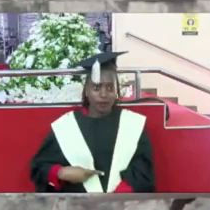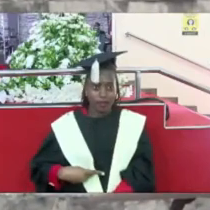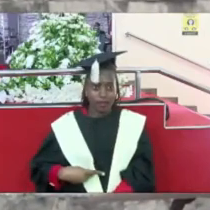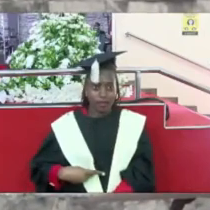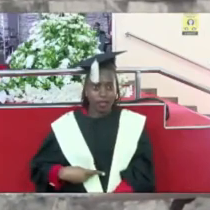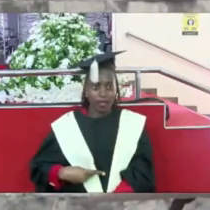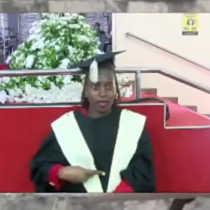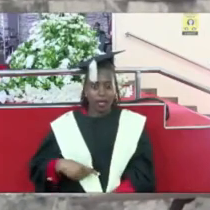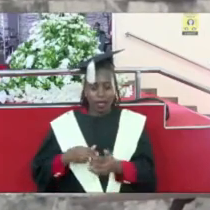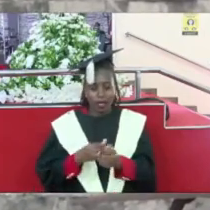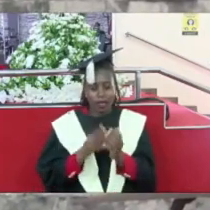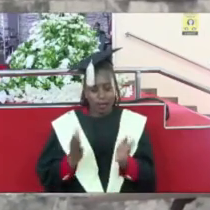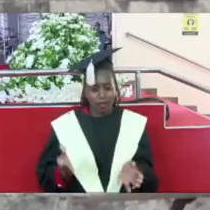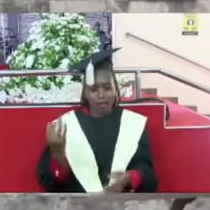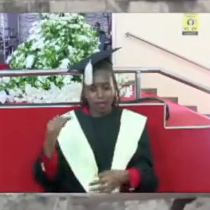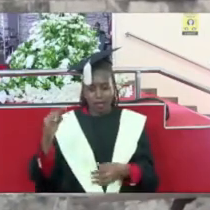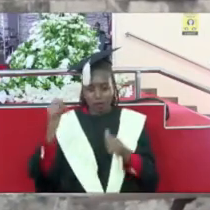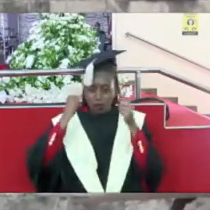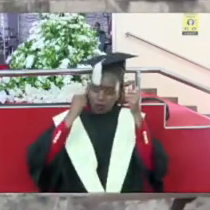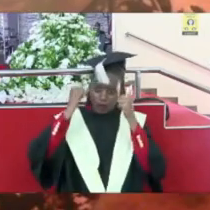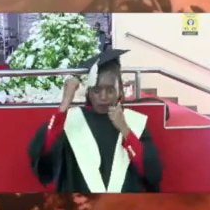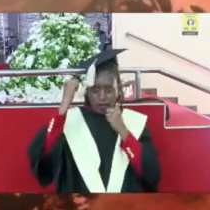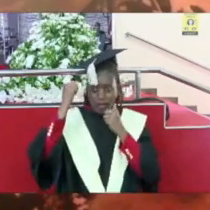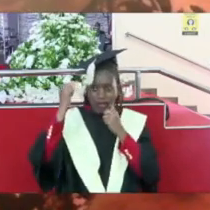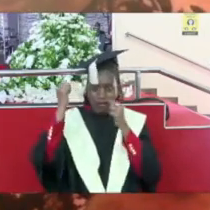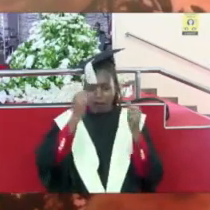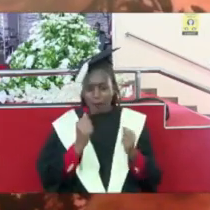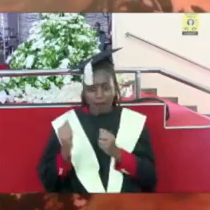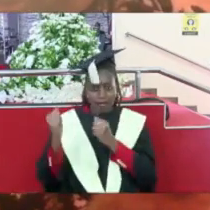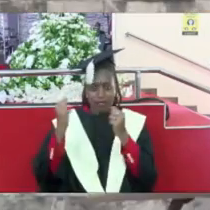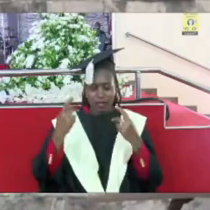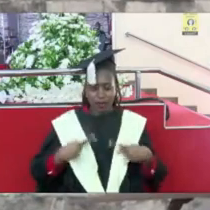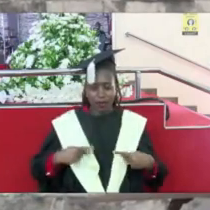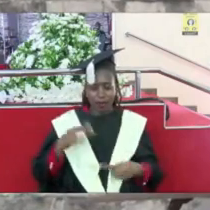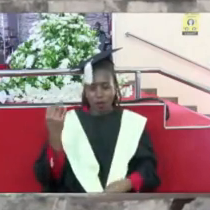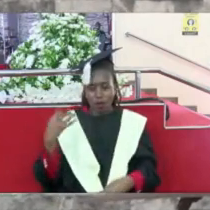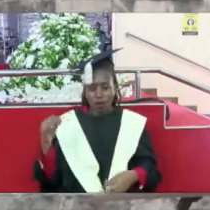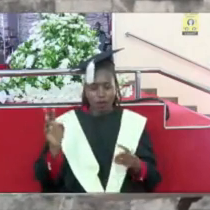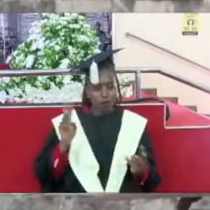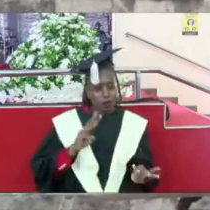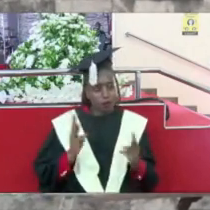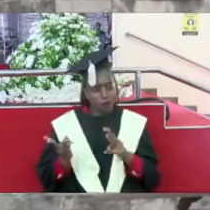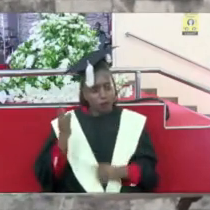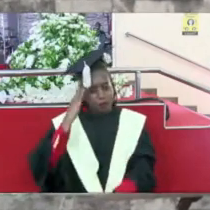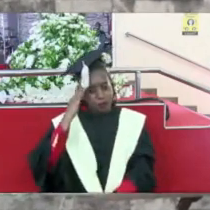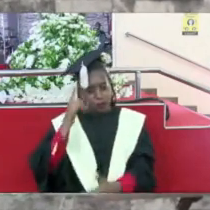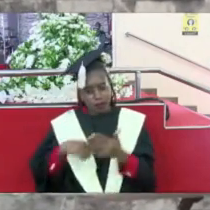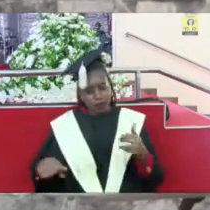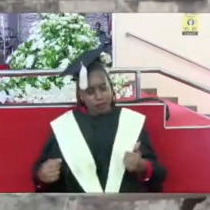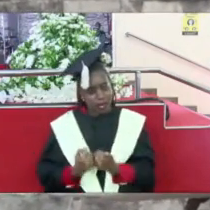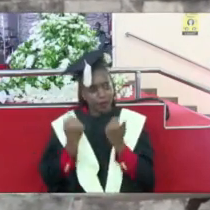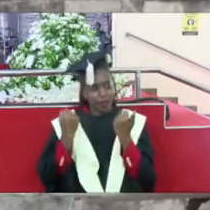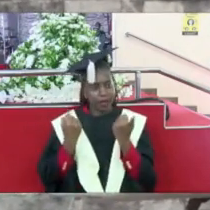vita. All those rich people. The mighty men of war. Wale watu wa vita. They knew what had happened. Walijua kimetendeka. The people on the streets.